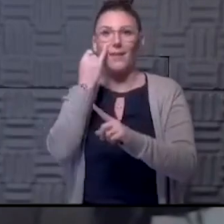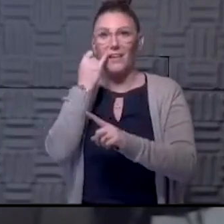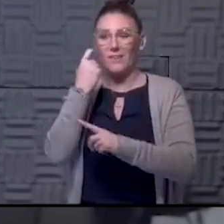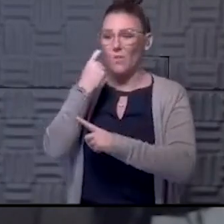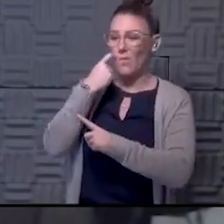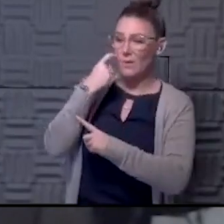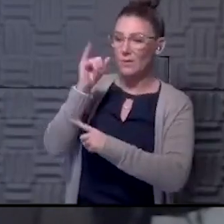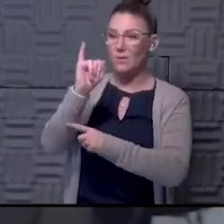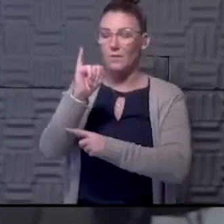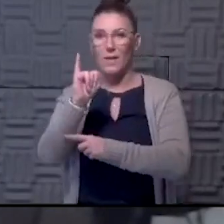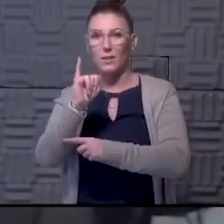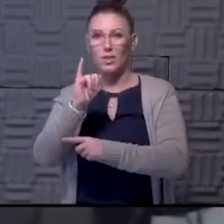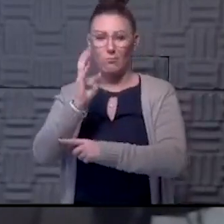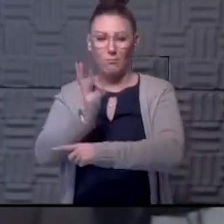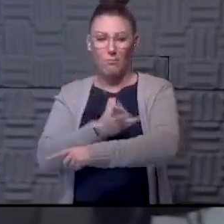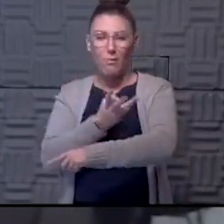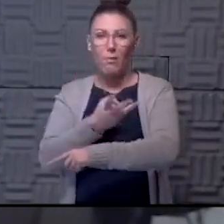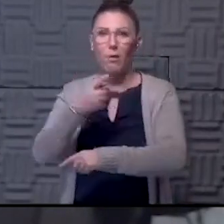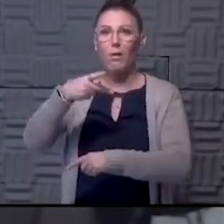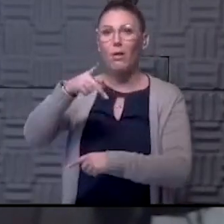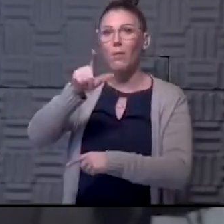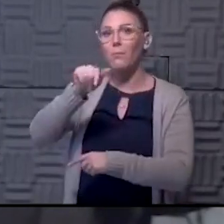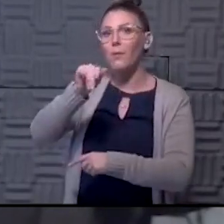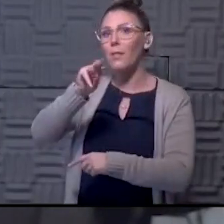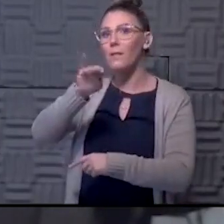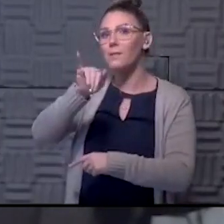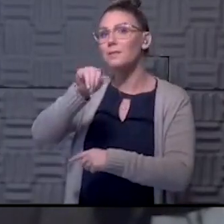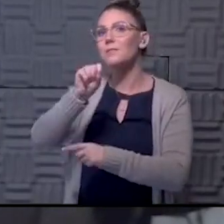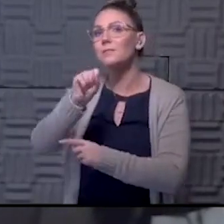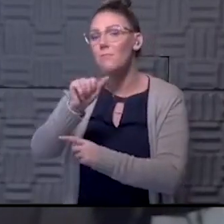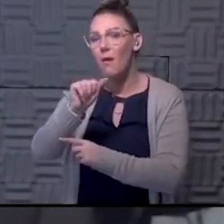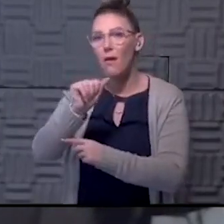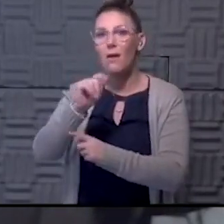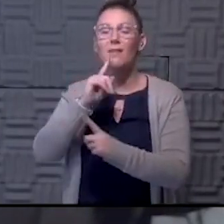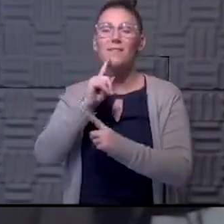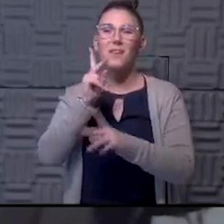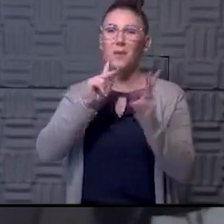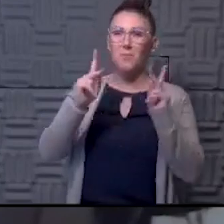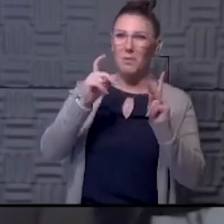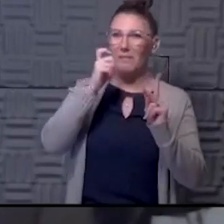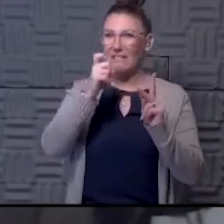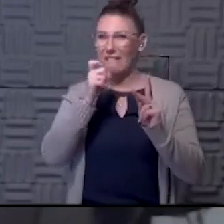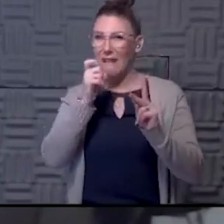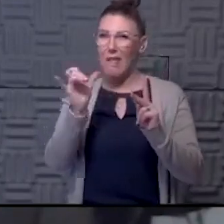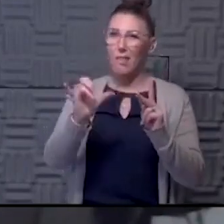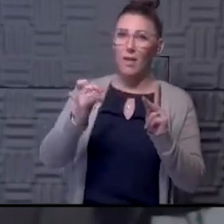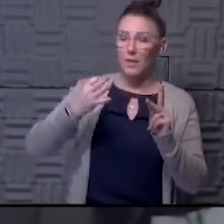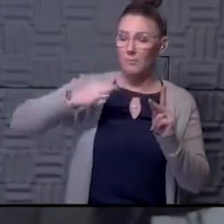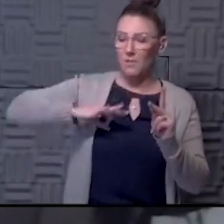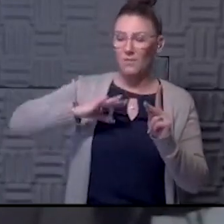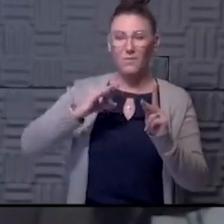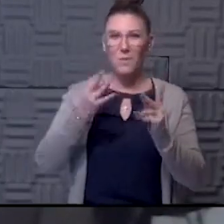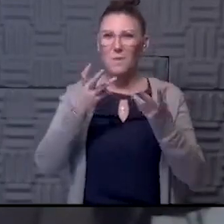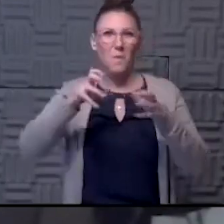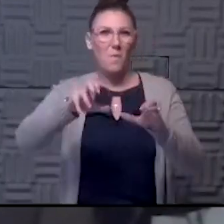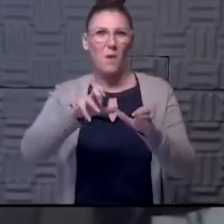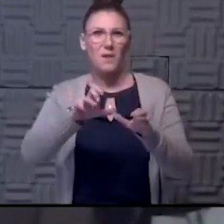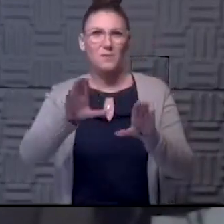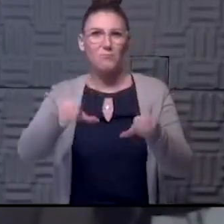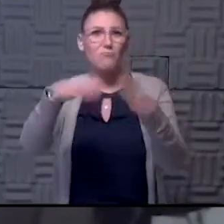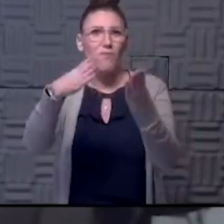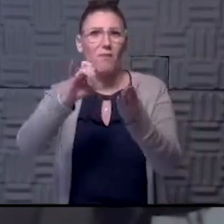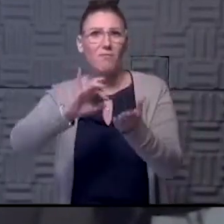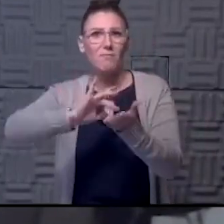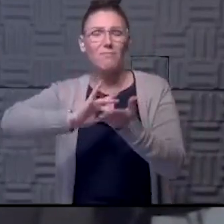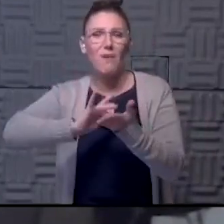and been given plasma or something like that, people that are very unlikely to benefit, we don't want to give a drug to if we don't think they're likely to benefit. But we